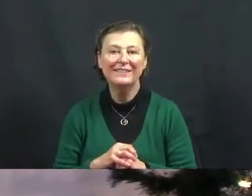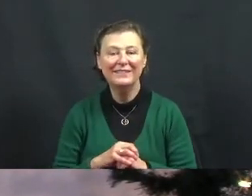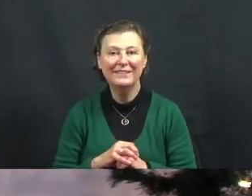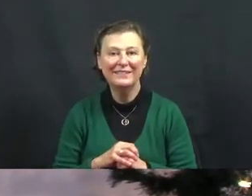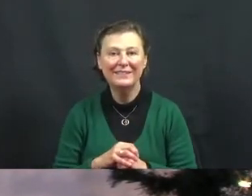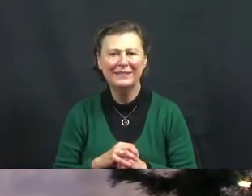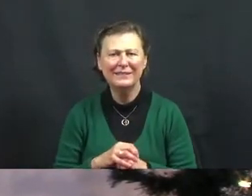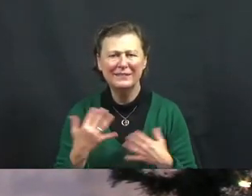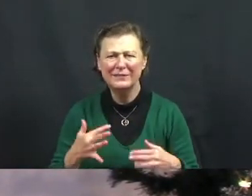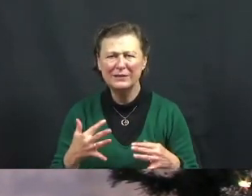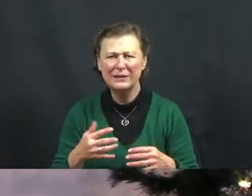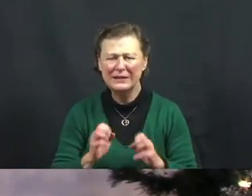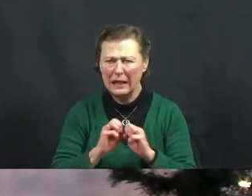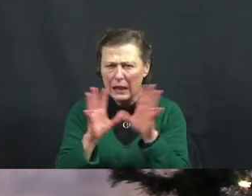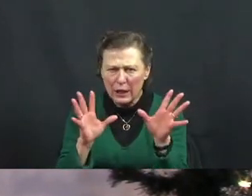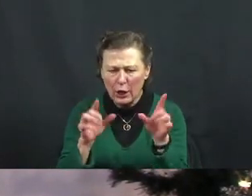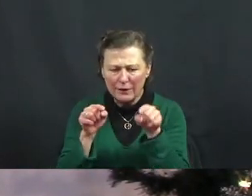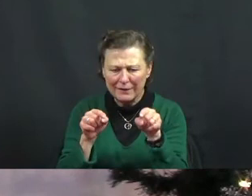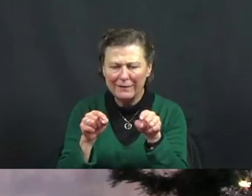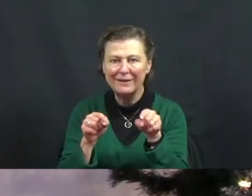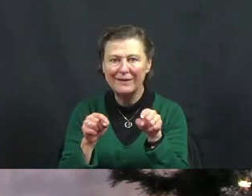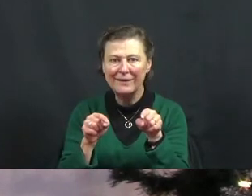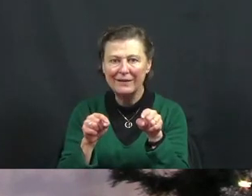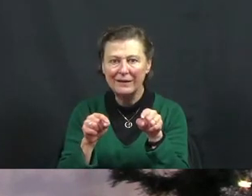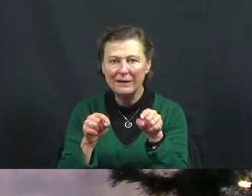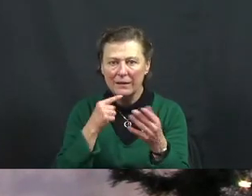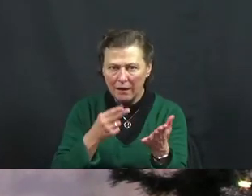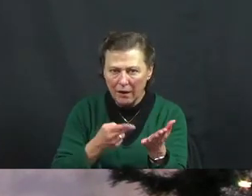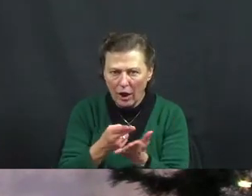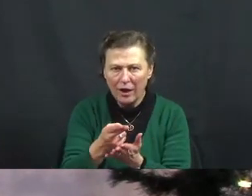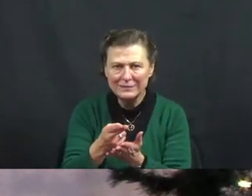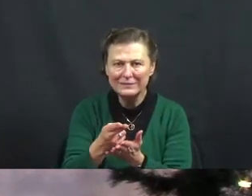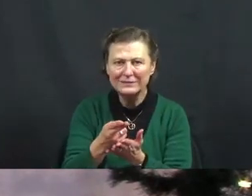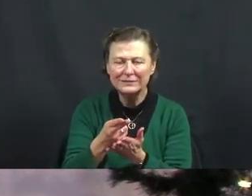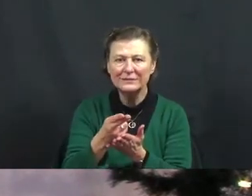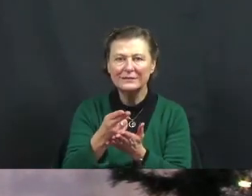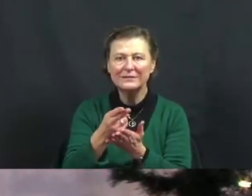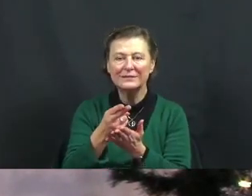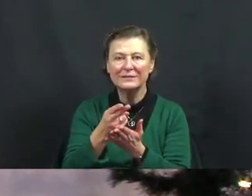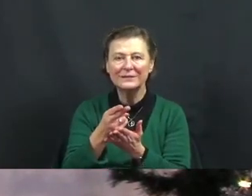and vividly and honestly,